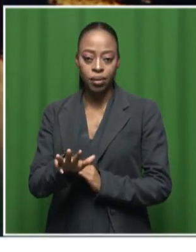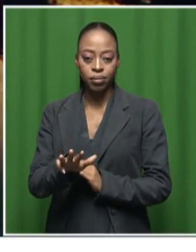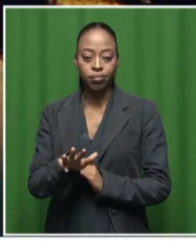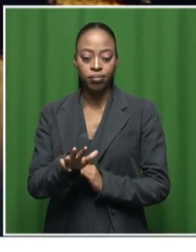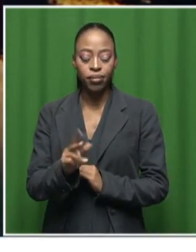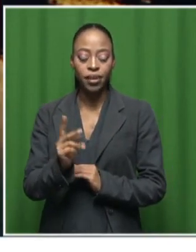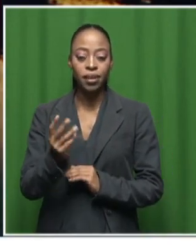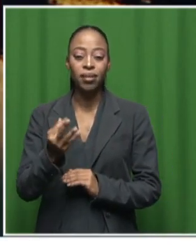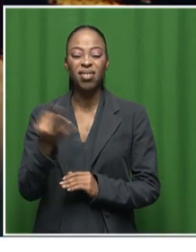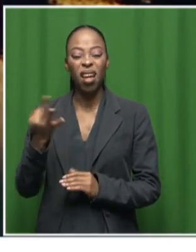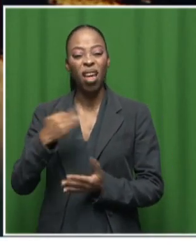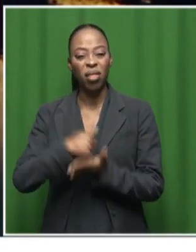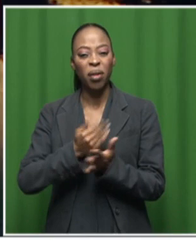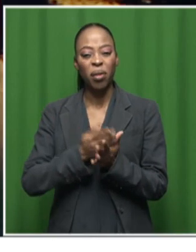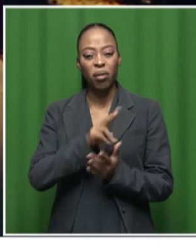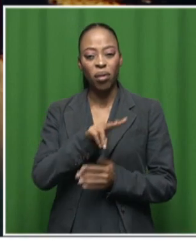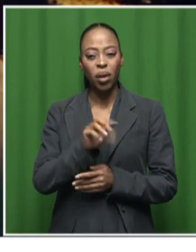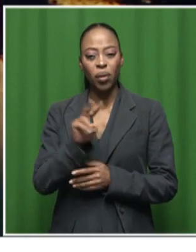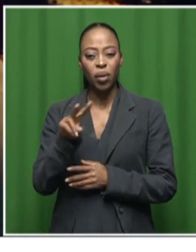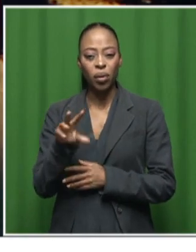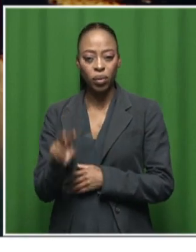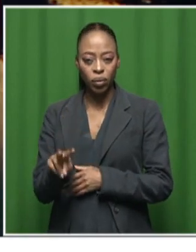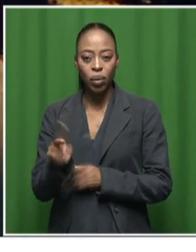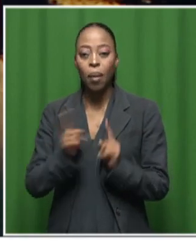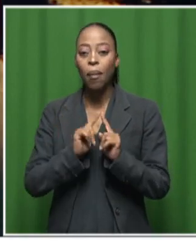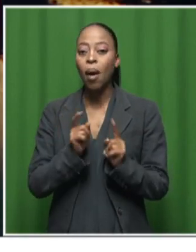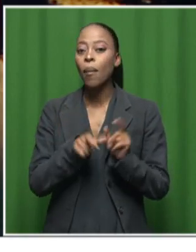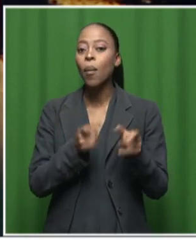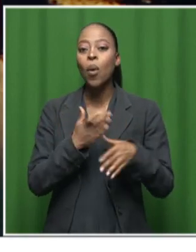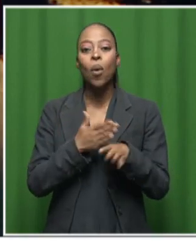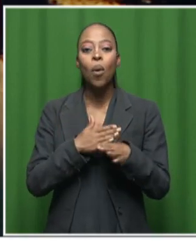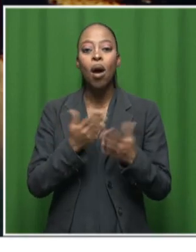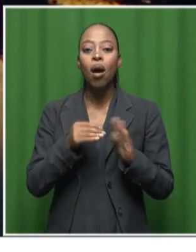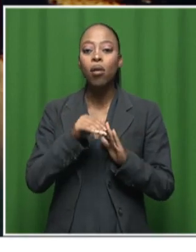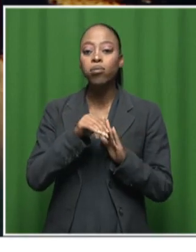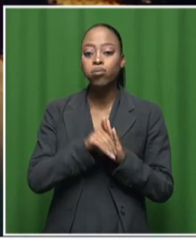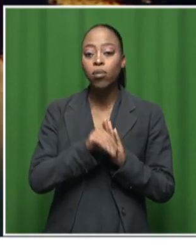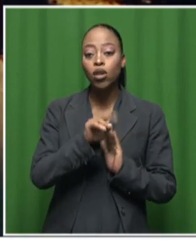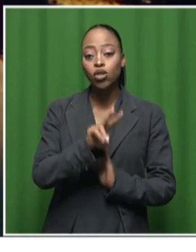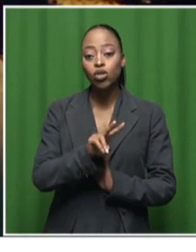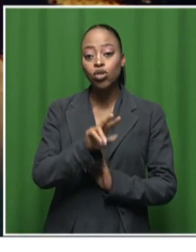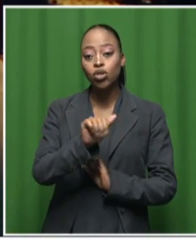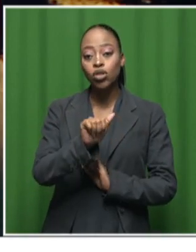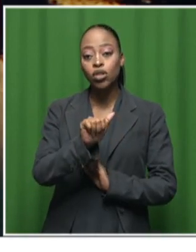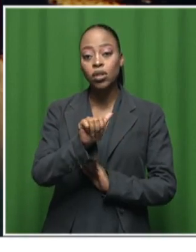in the third quarter of 2022. Now, the number of unemployed persons decreased by